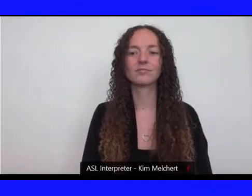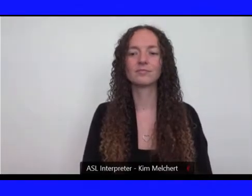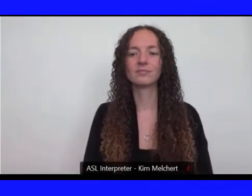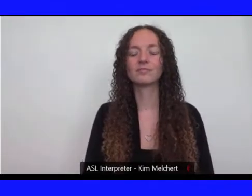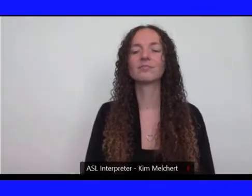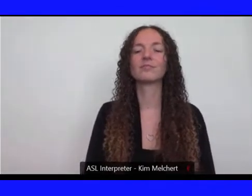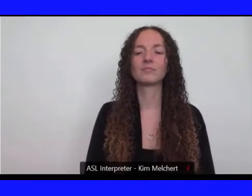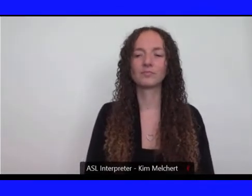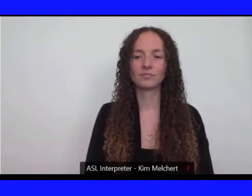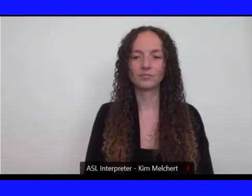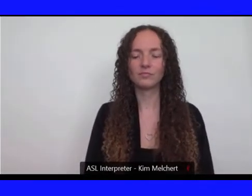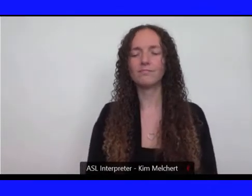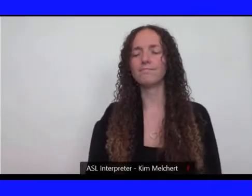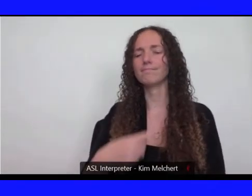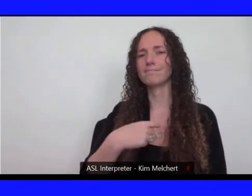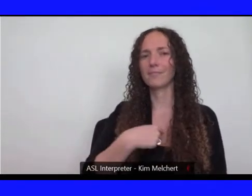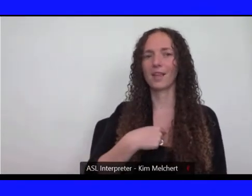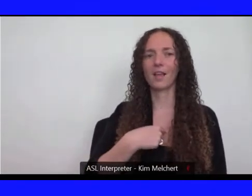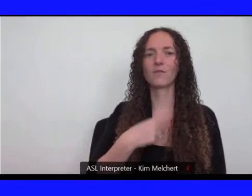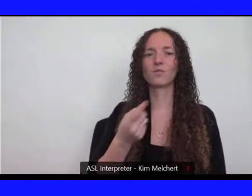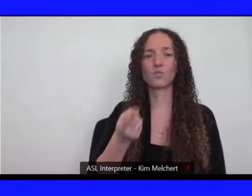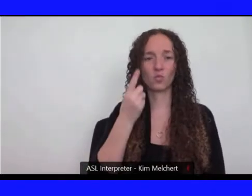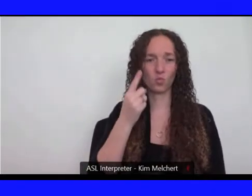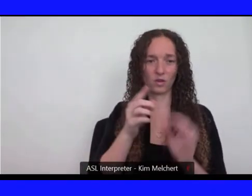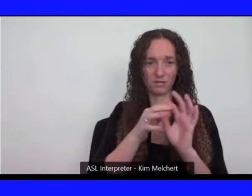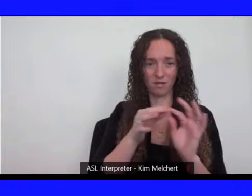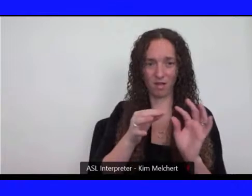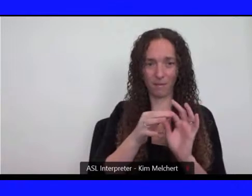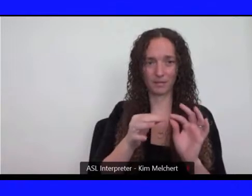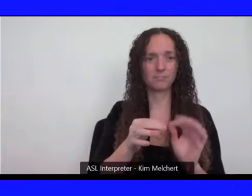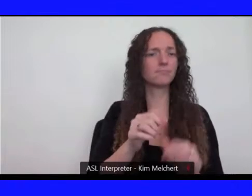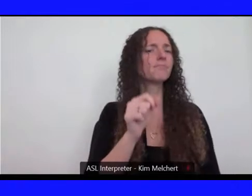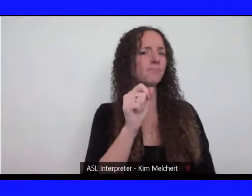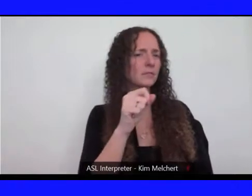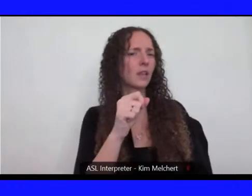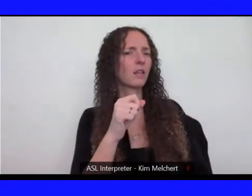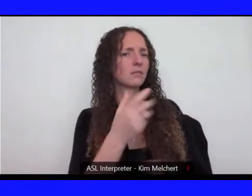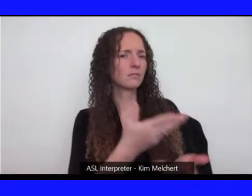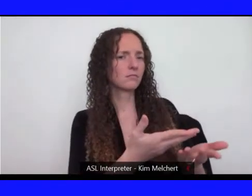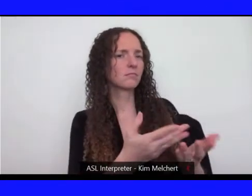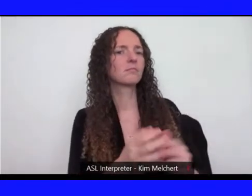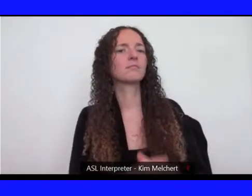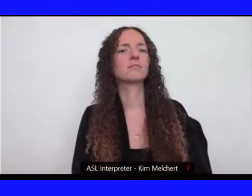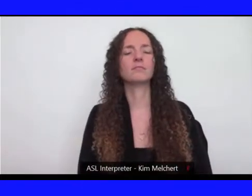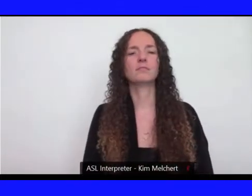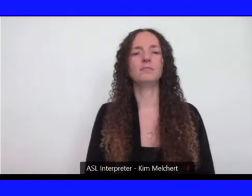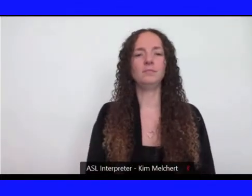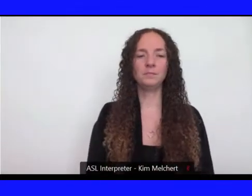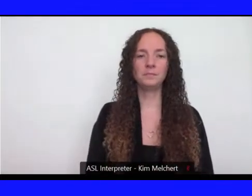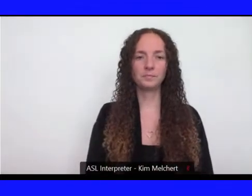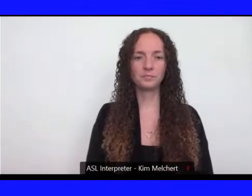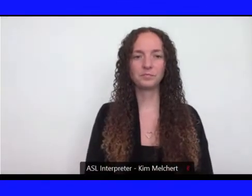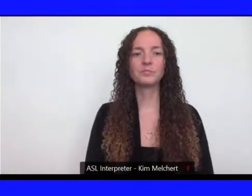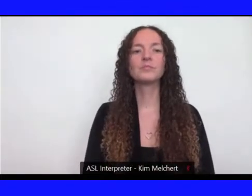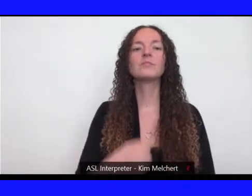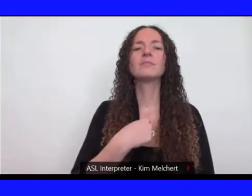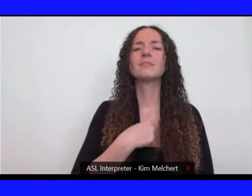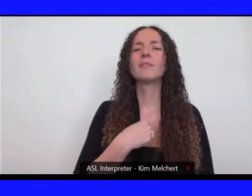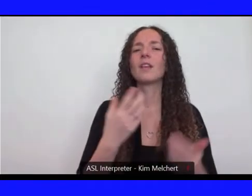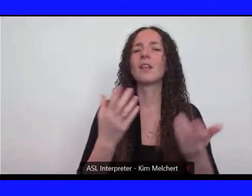African Americans are the worst performing when you look at the outcomes. But I do want to